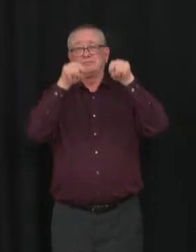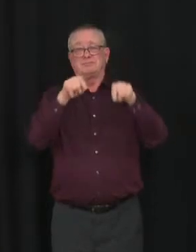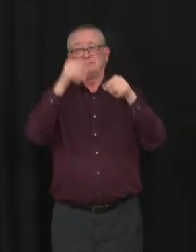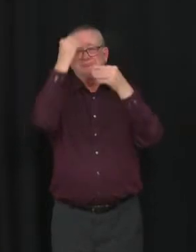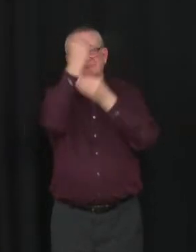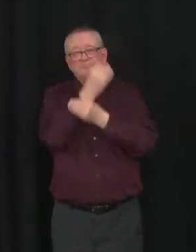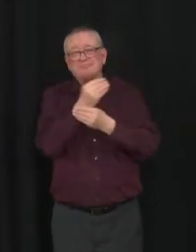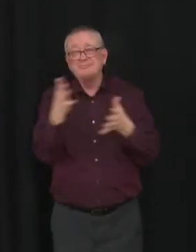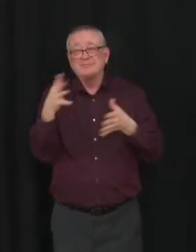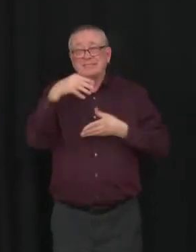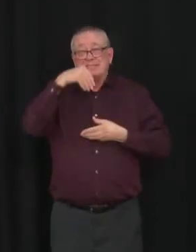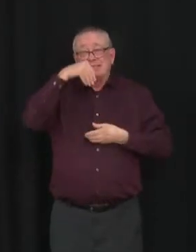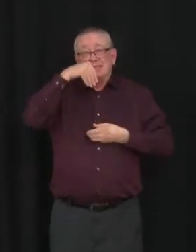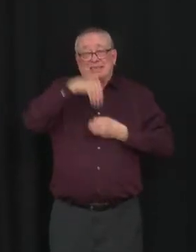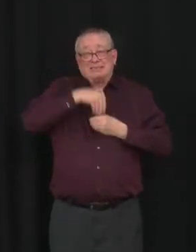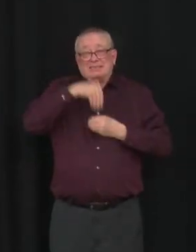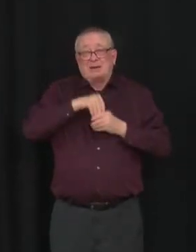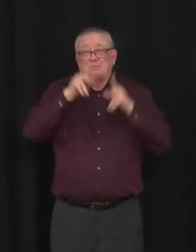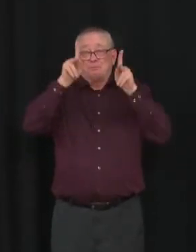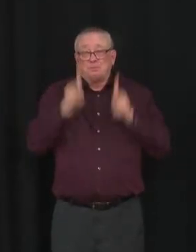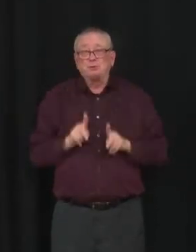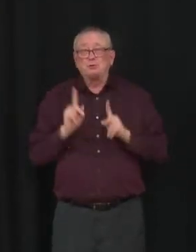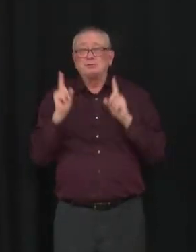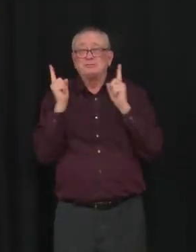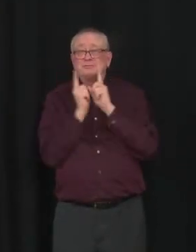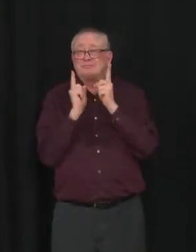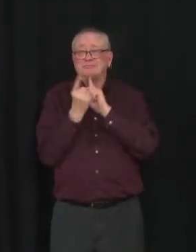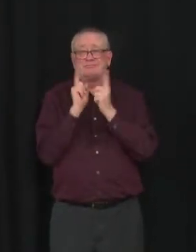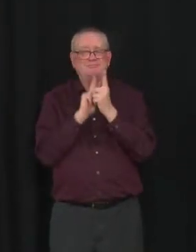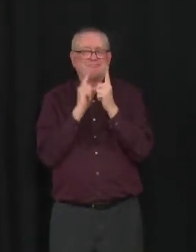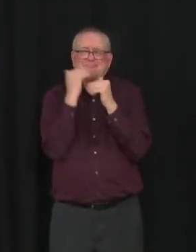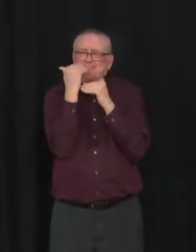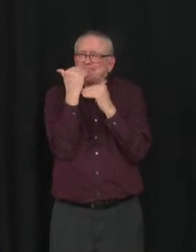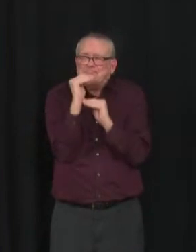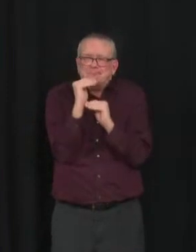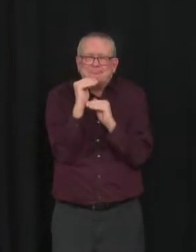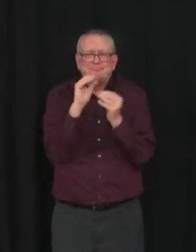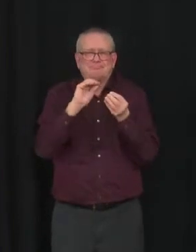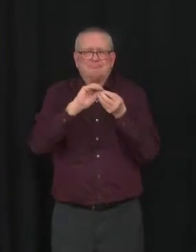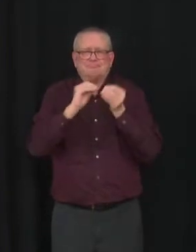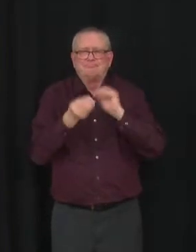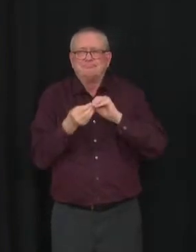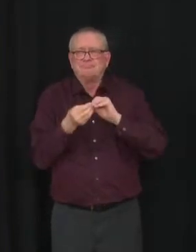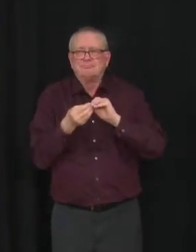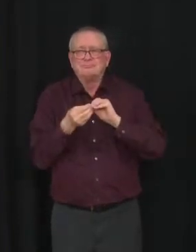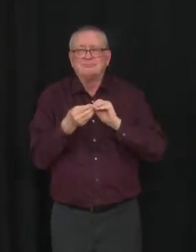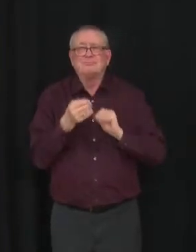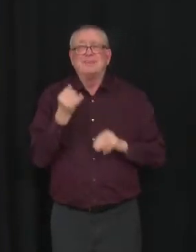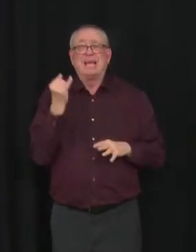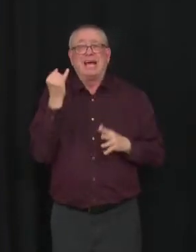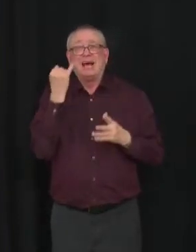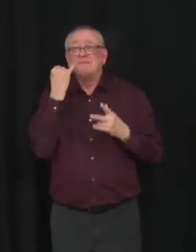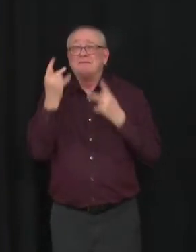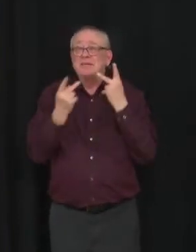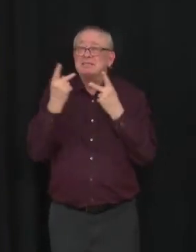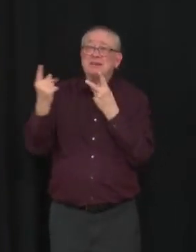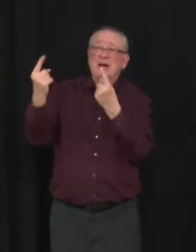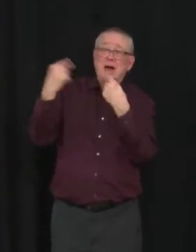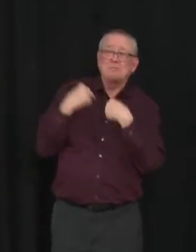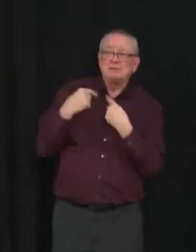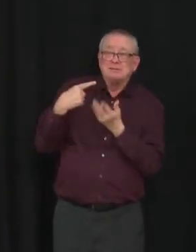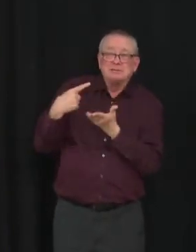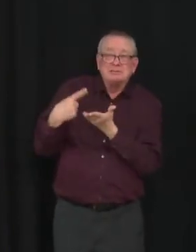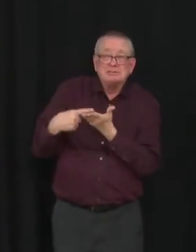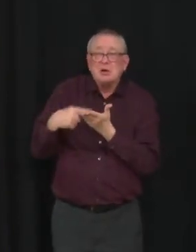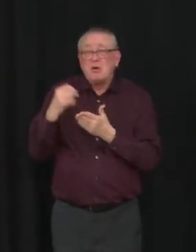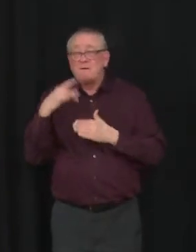possible and talking to all guests beforehand about the options for a gathering to ensure everyone is comfortable. Whether you're a host